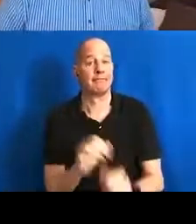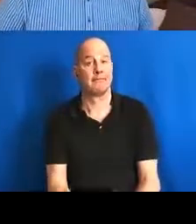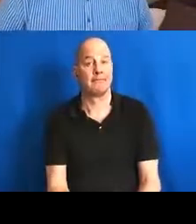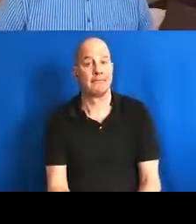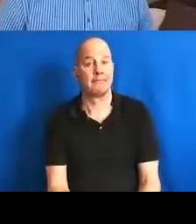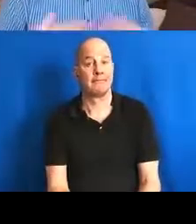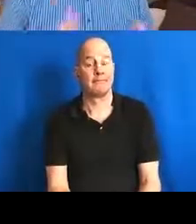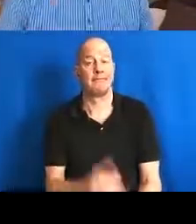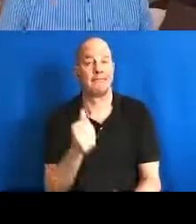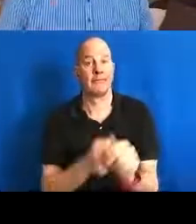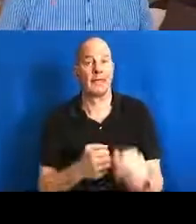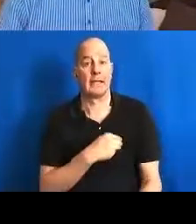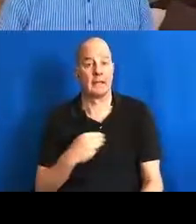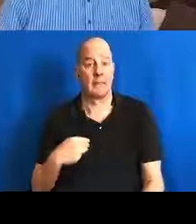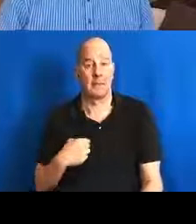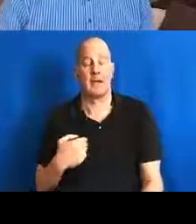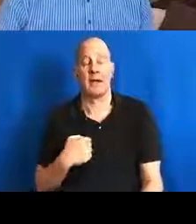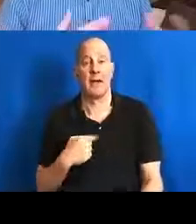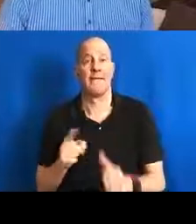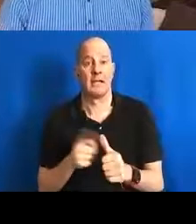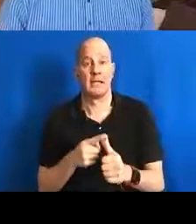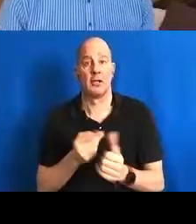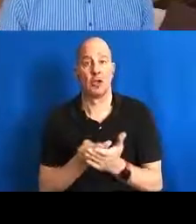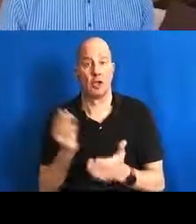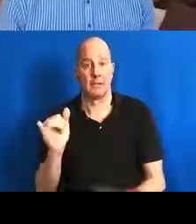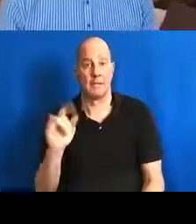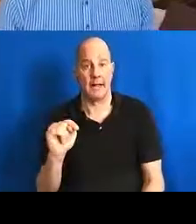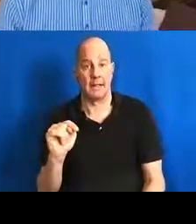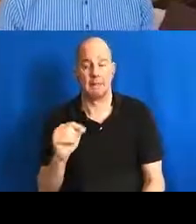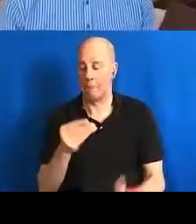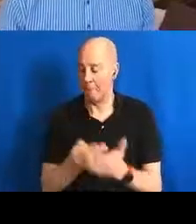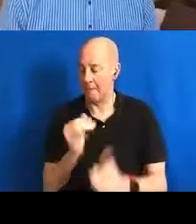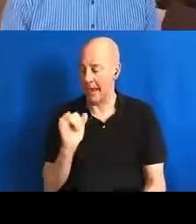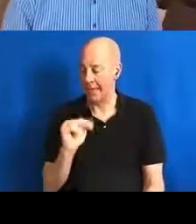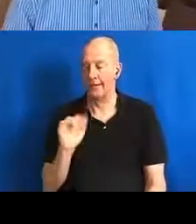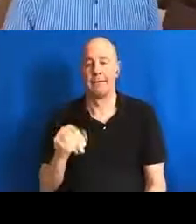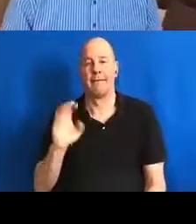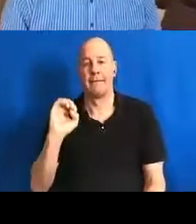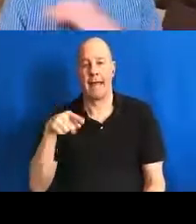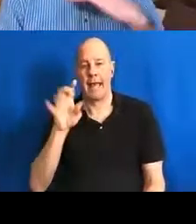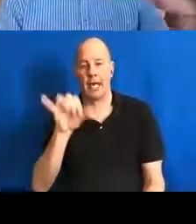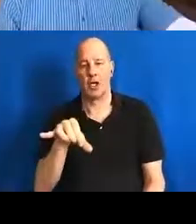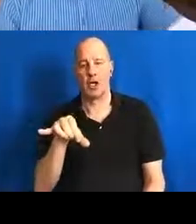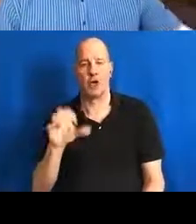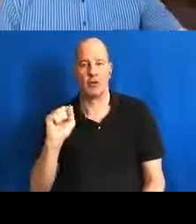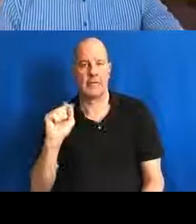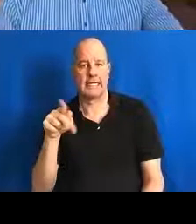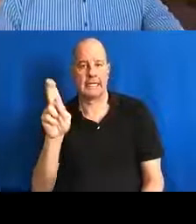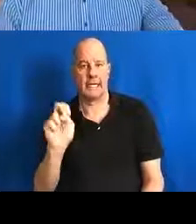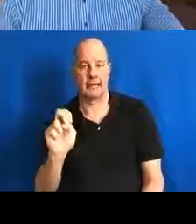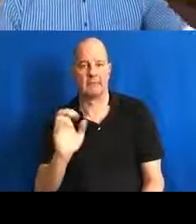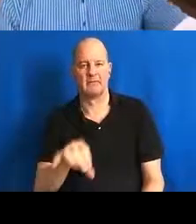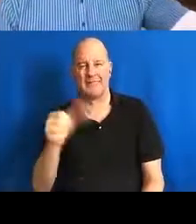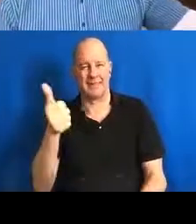cooperative has an initial buy-in amount. That's their equity stake in the cooperative. So that's 10,000. That's going to stay